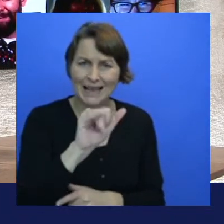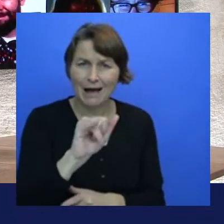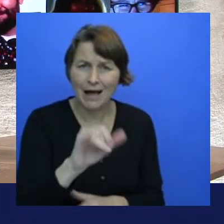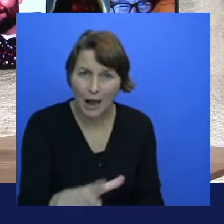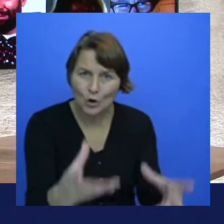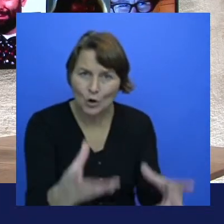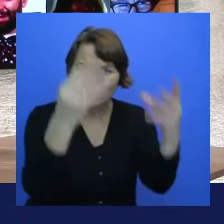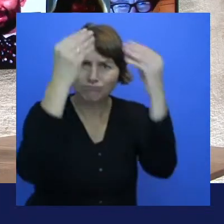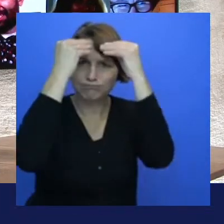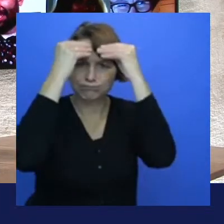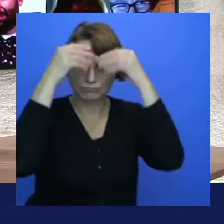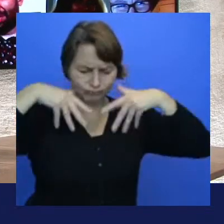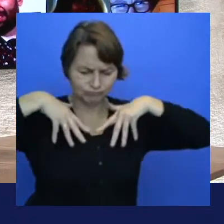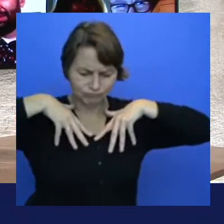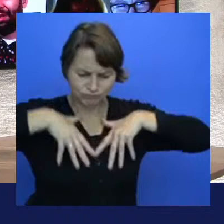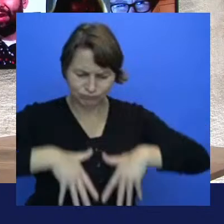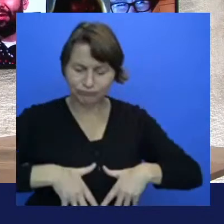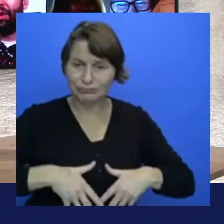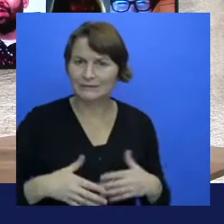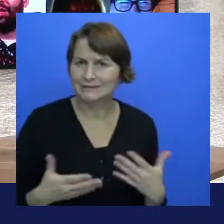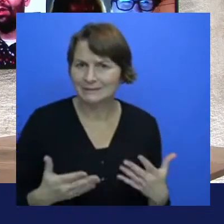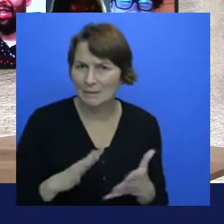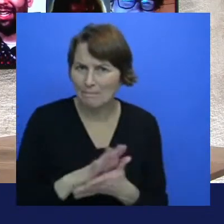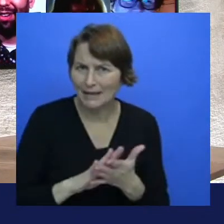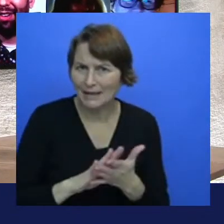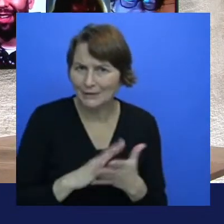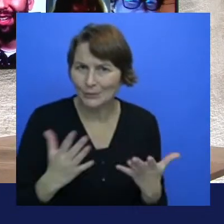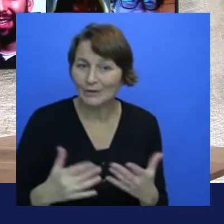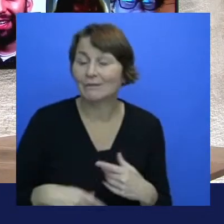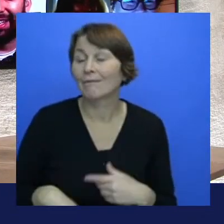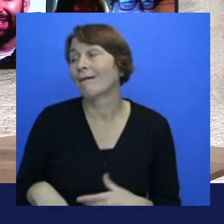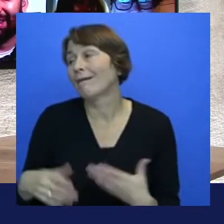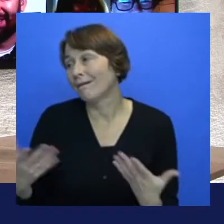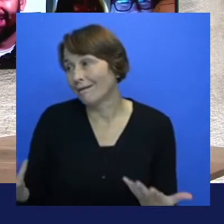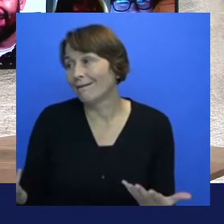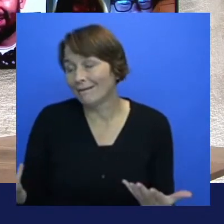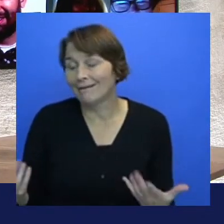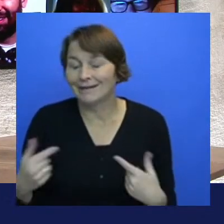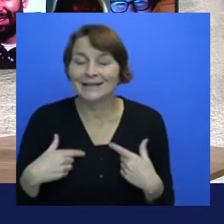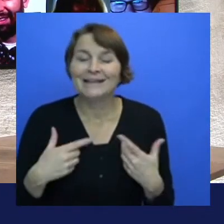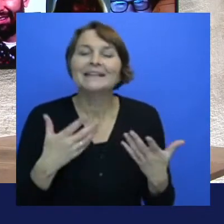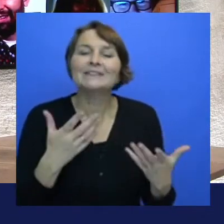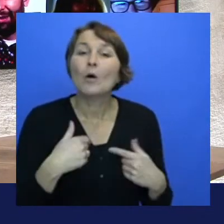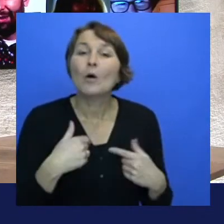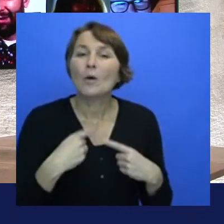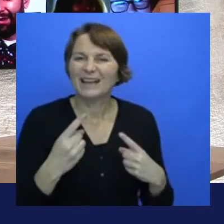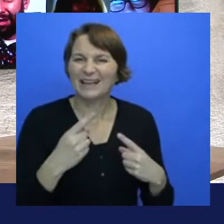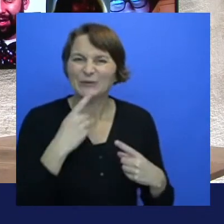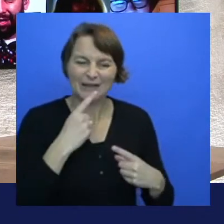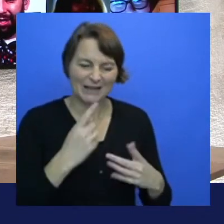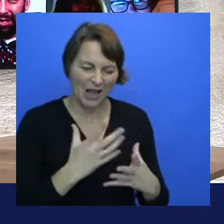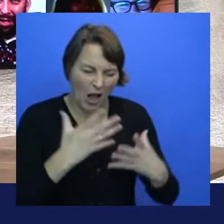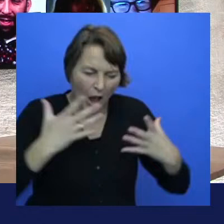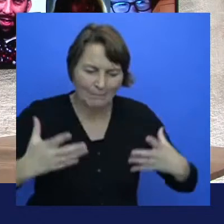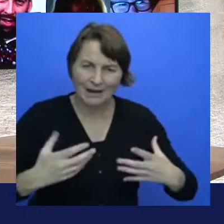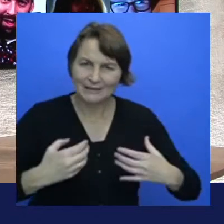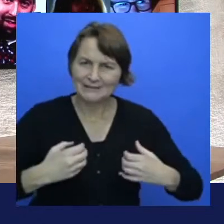depends. I guess it depends. I mean, yeah, it depends. It depends on the time of energy you put into